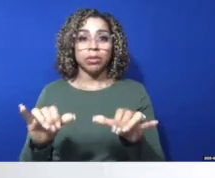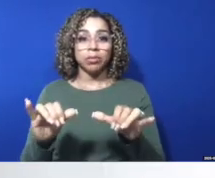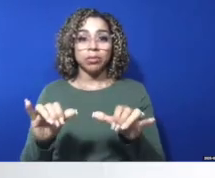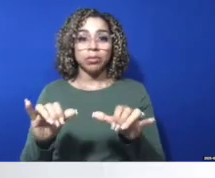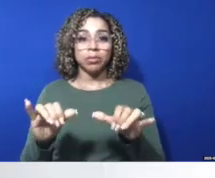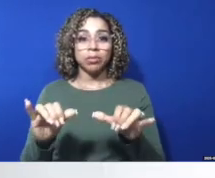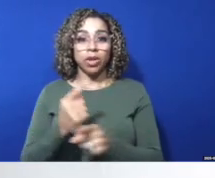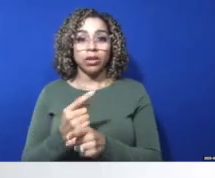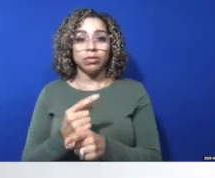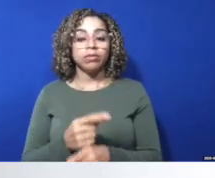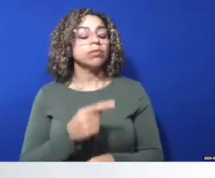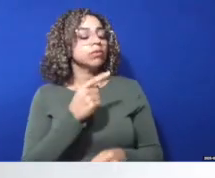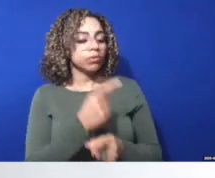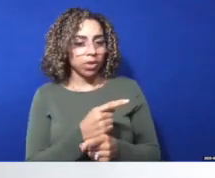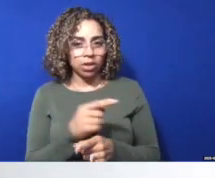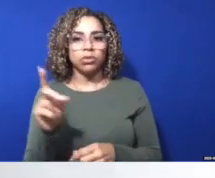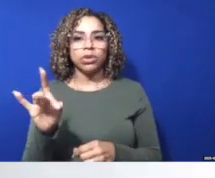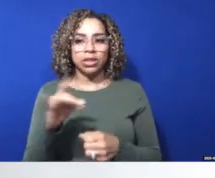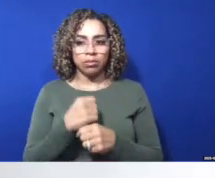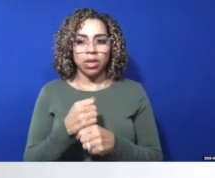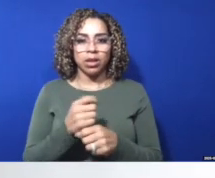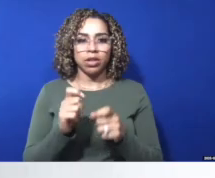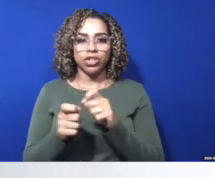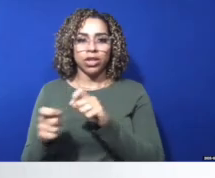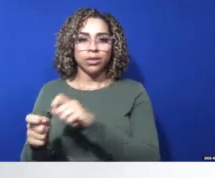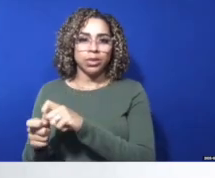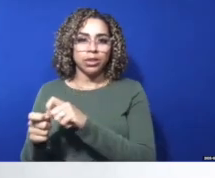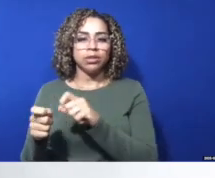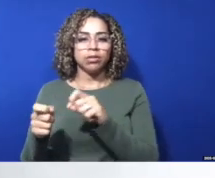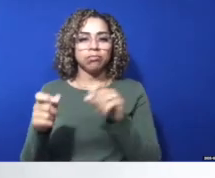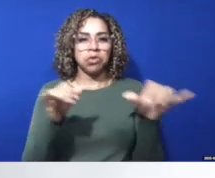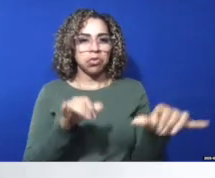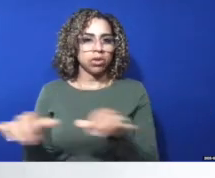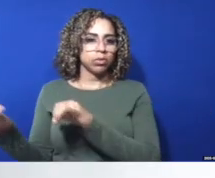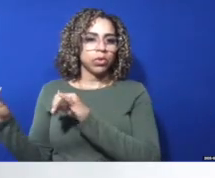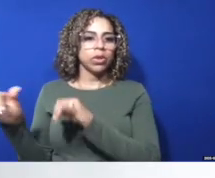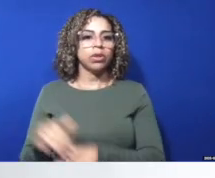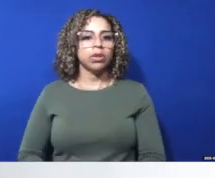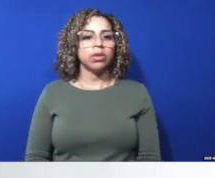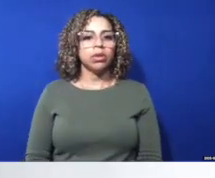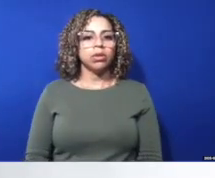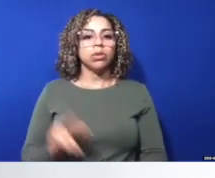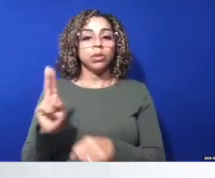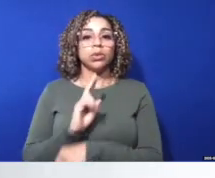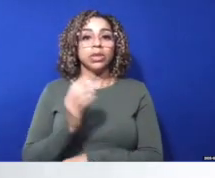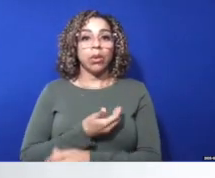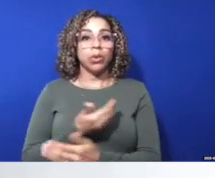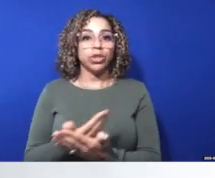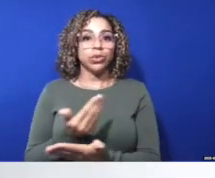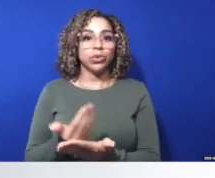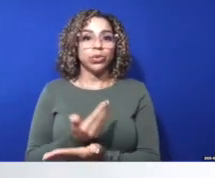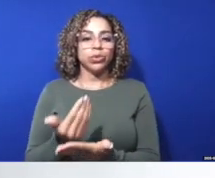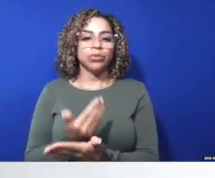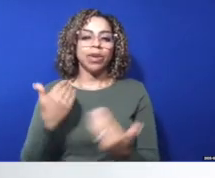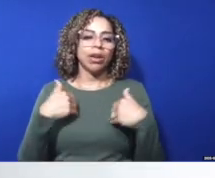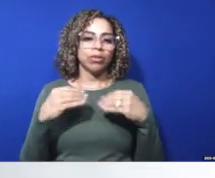Right. So we did make some adjustments. I think across the board, we used our new, we did a